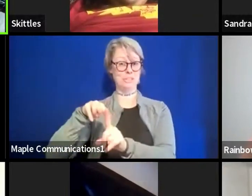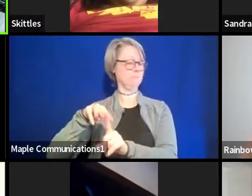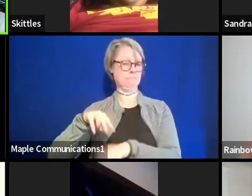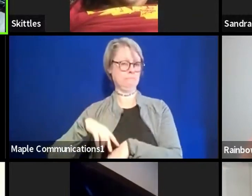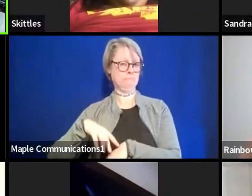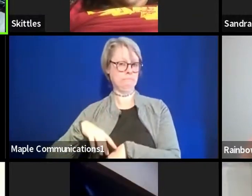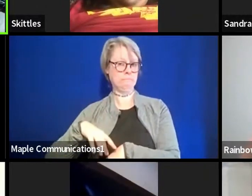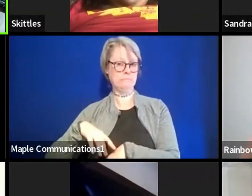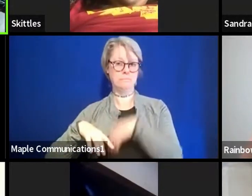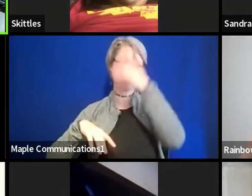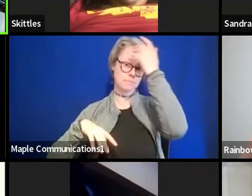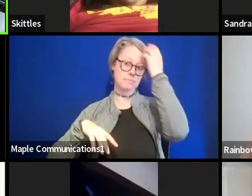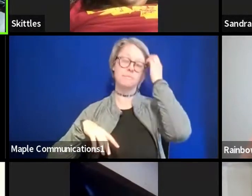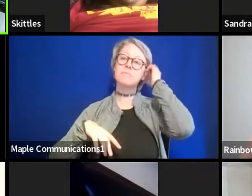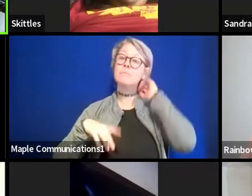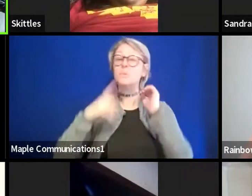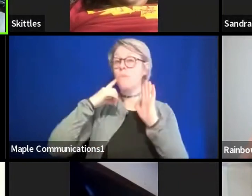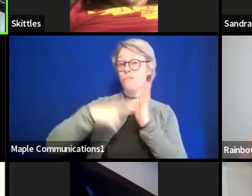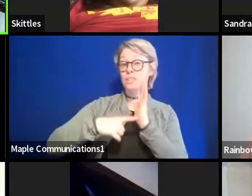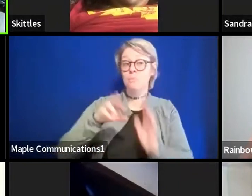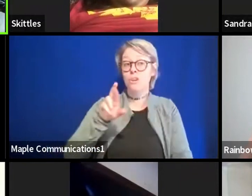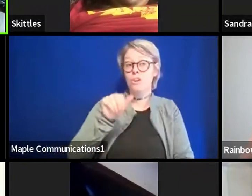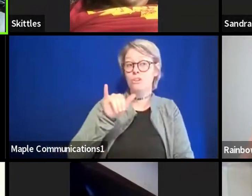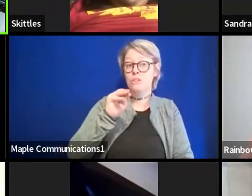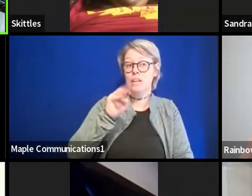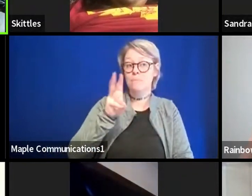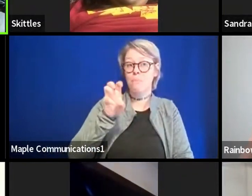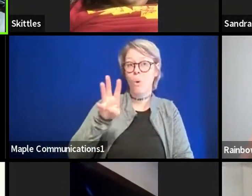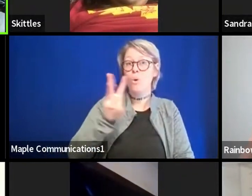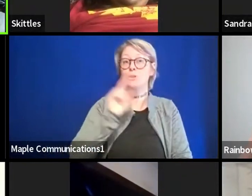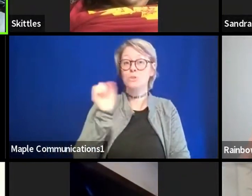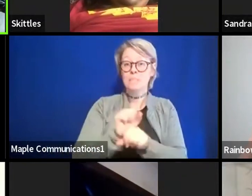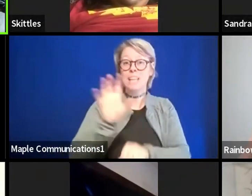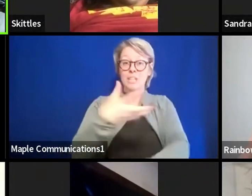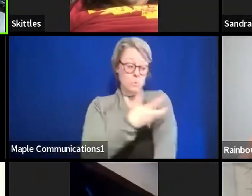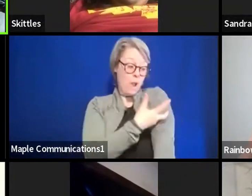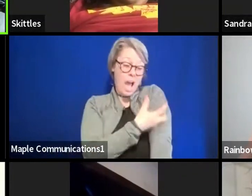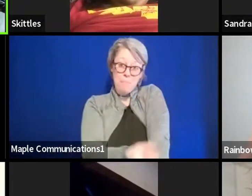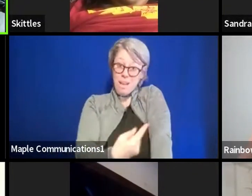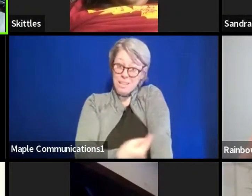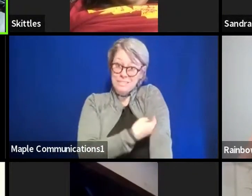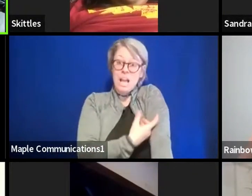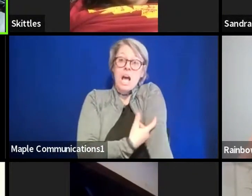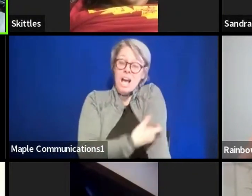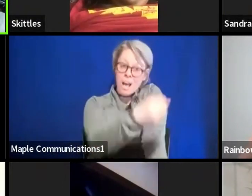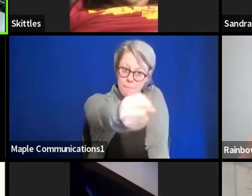that Rainbow has to literally rip the IV out of her arm